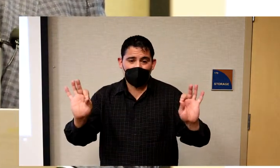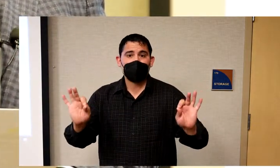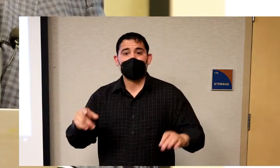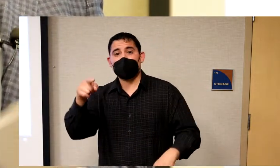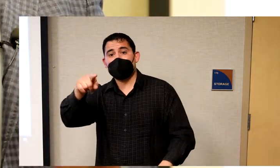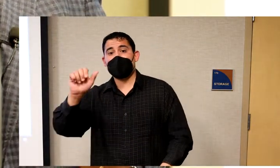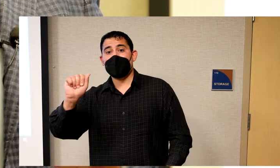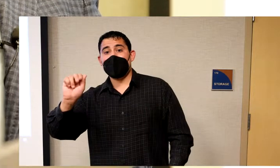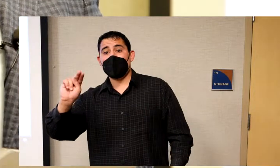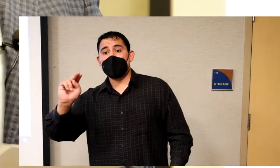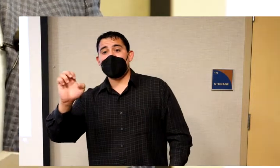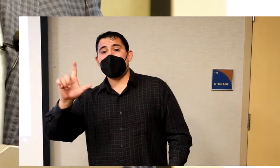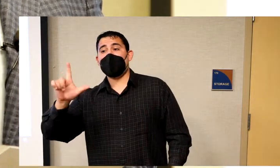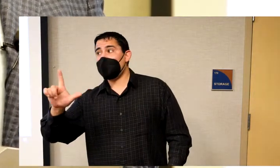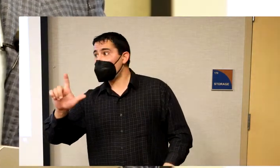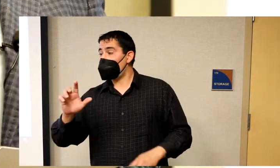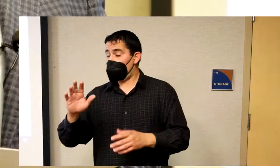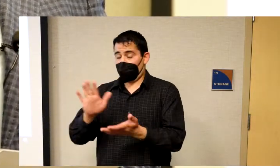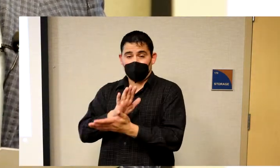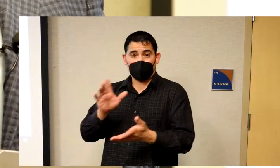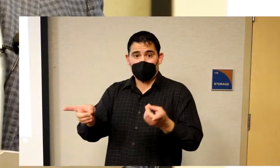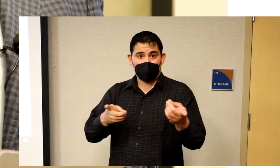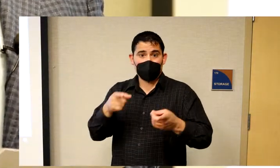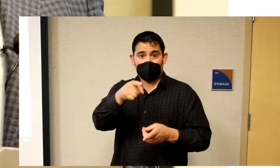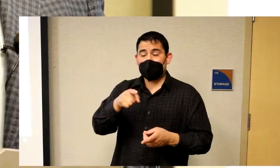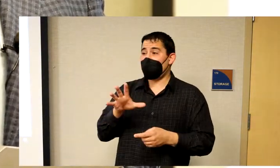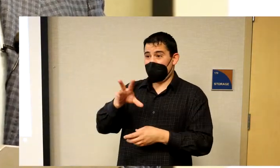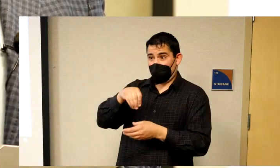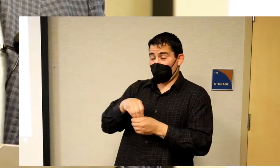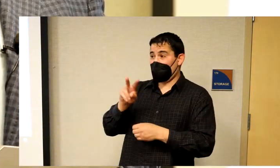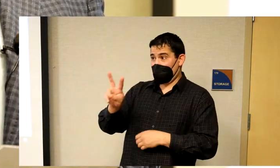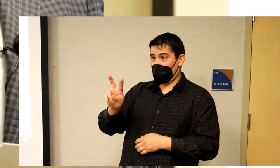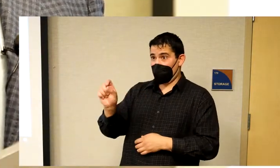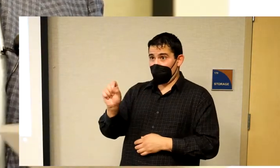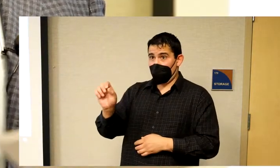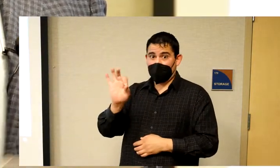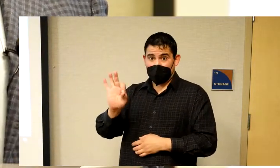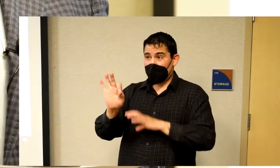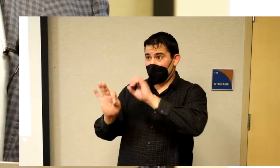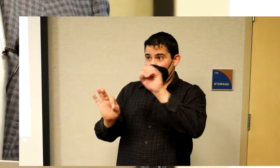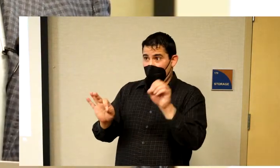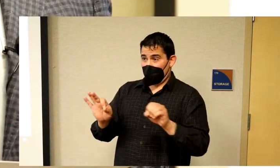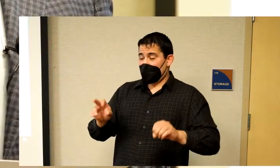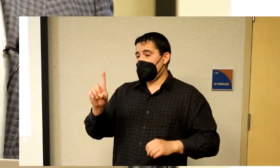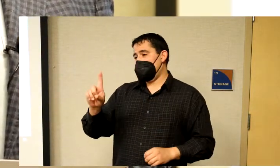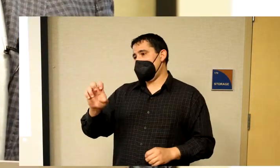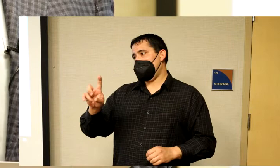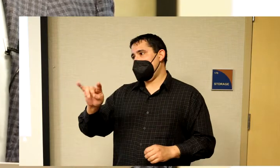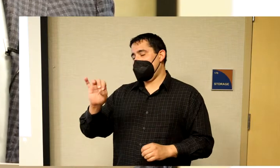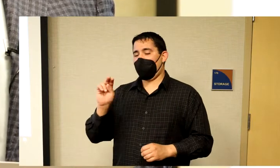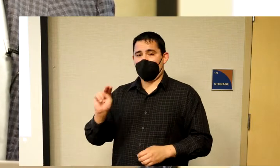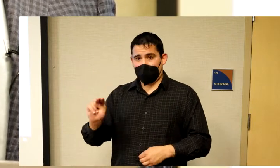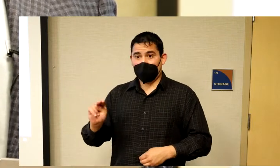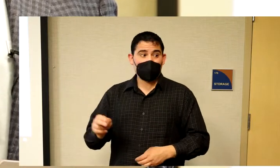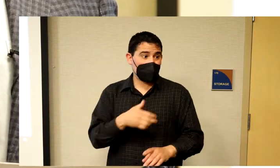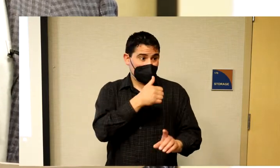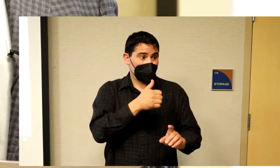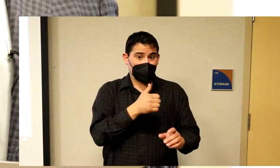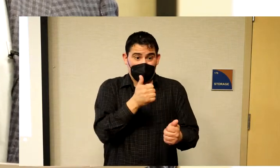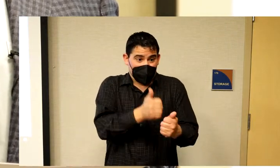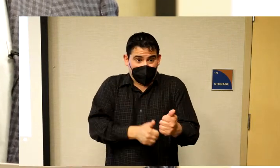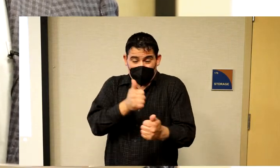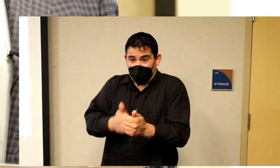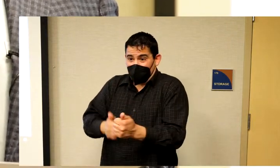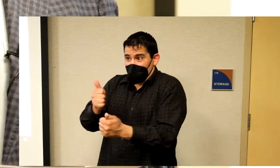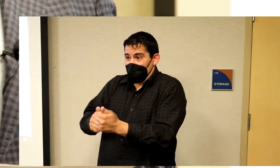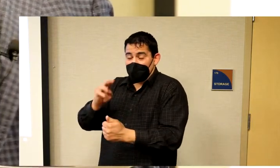2.9, so that's clearly within the. These are all good, yeah. And I think map 6 is clearly within it as well. So every single map We're solid.